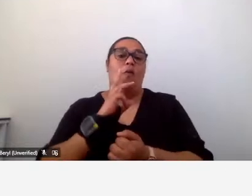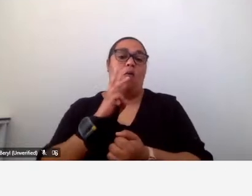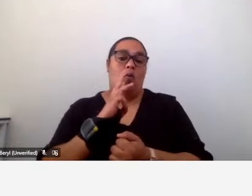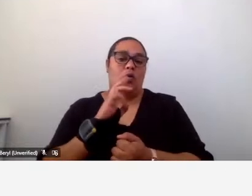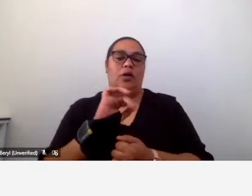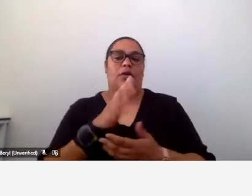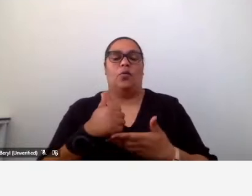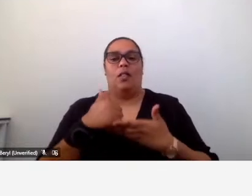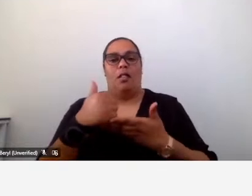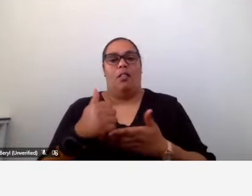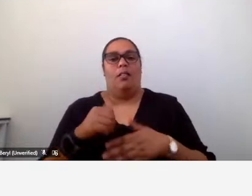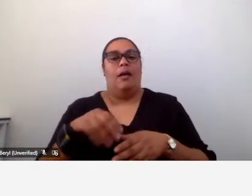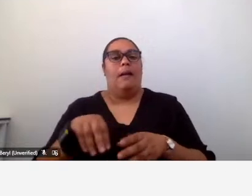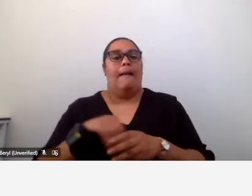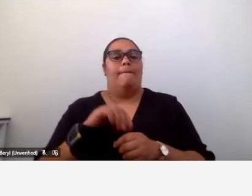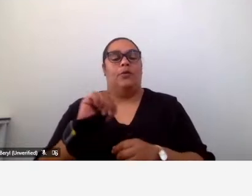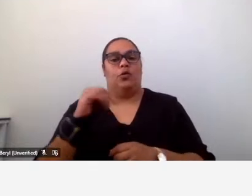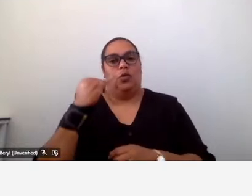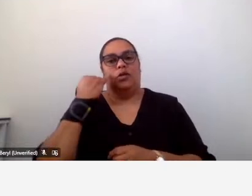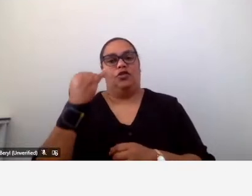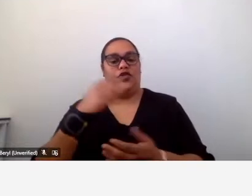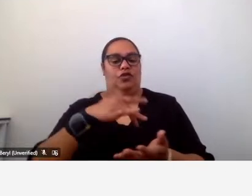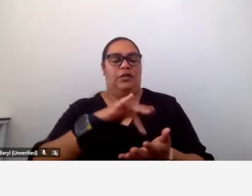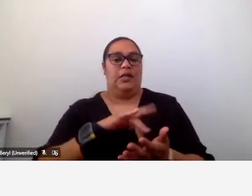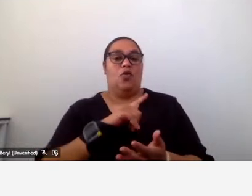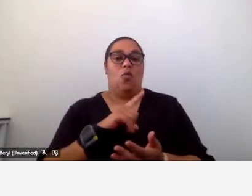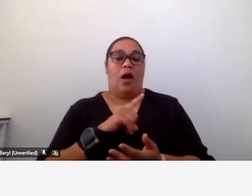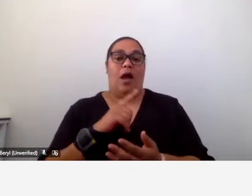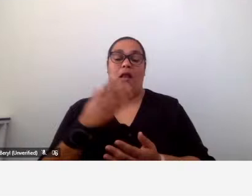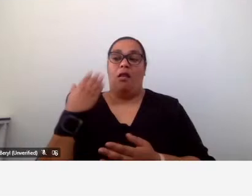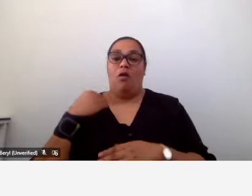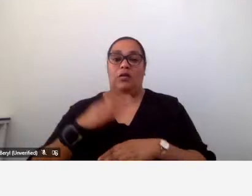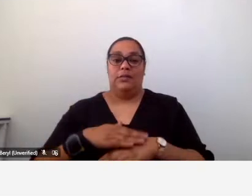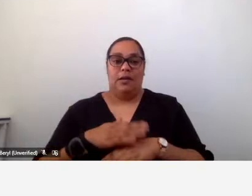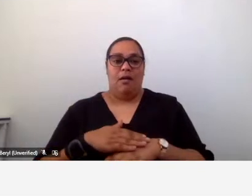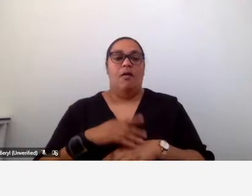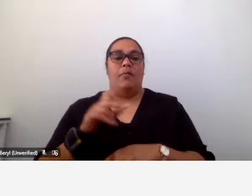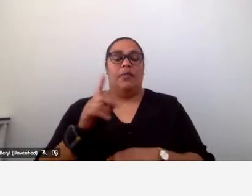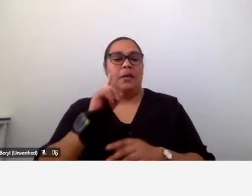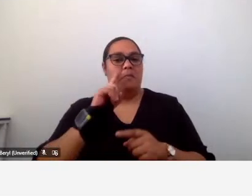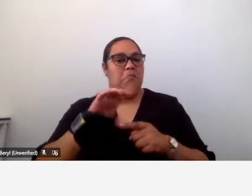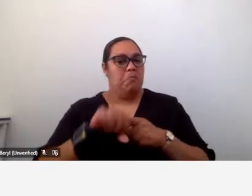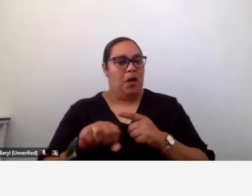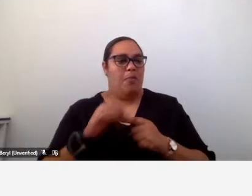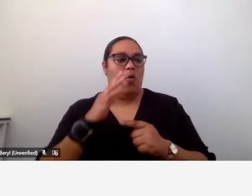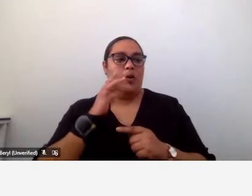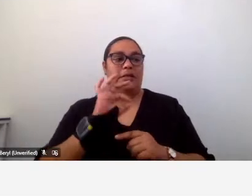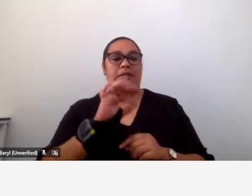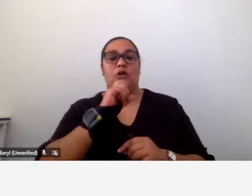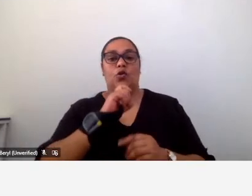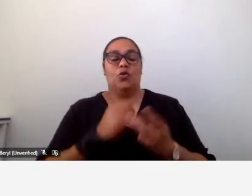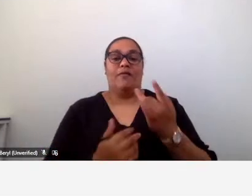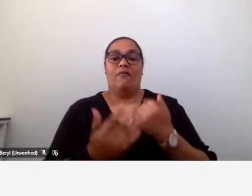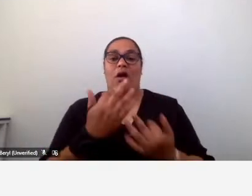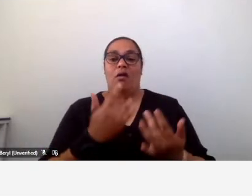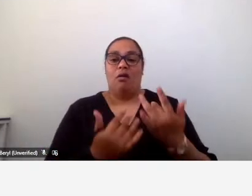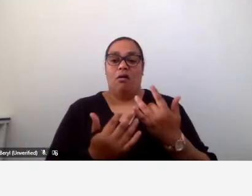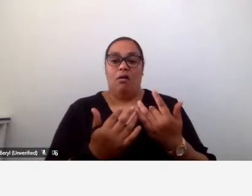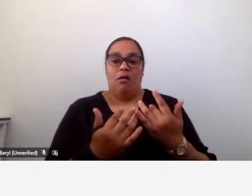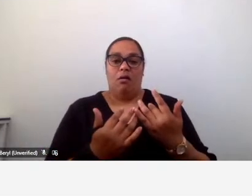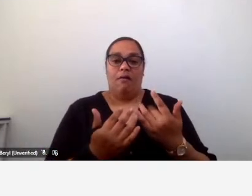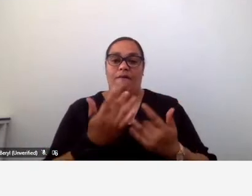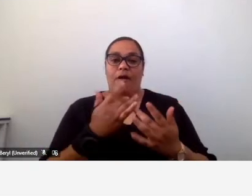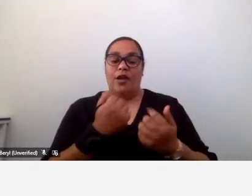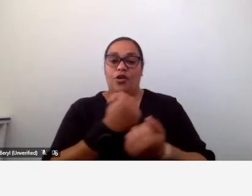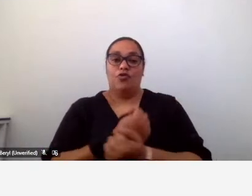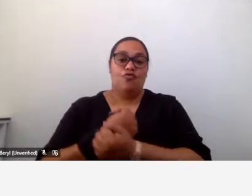will assist with the initiation site, because in the last season, they noted that when they use the fire